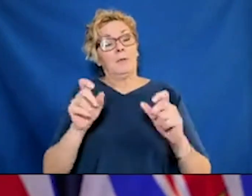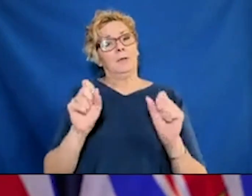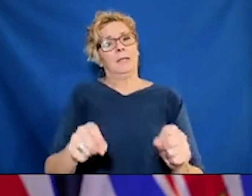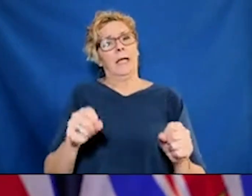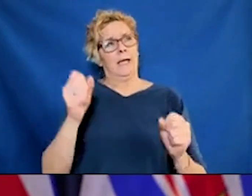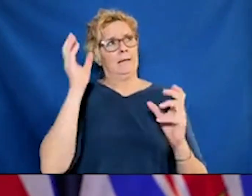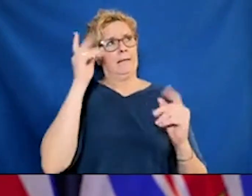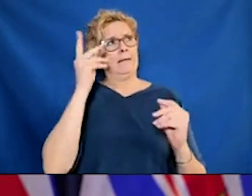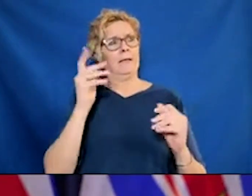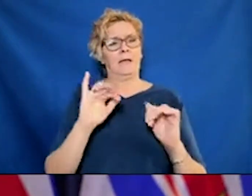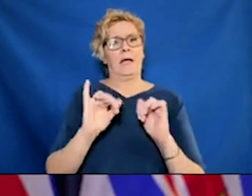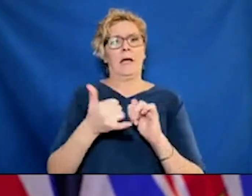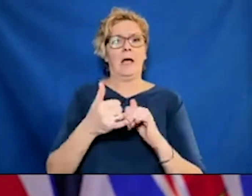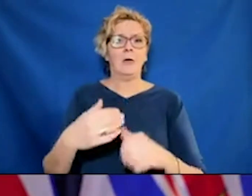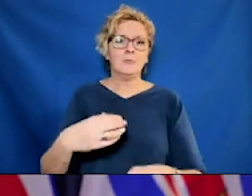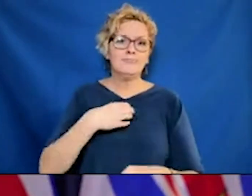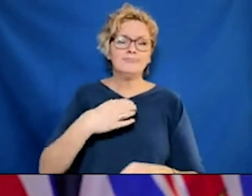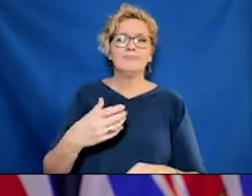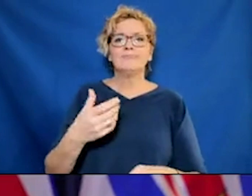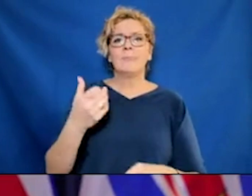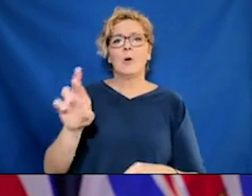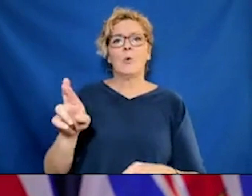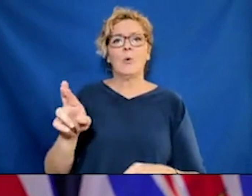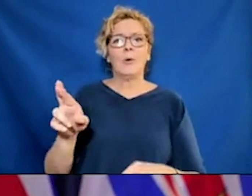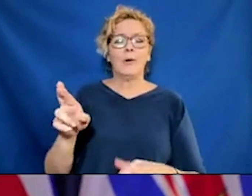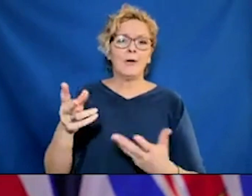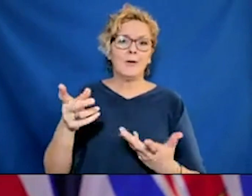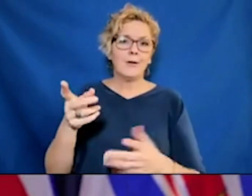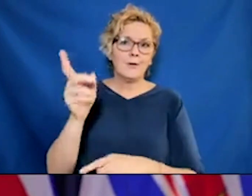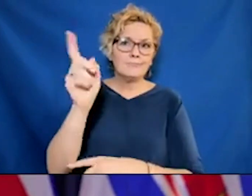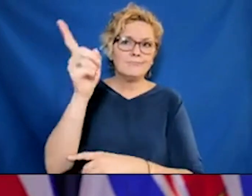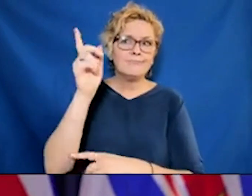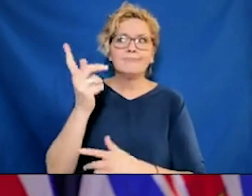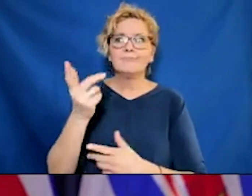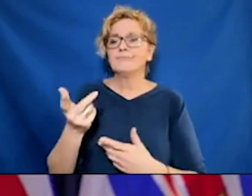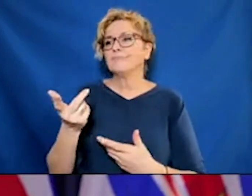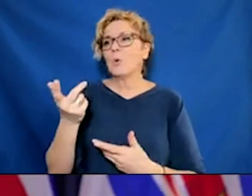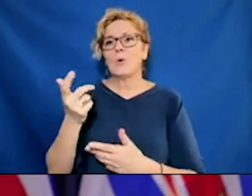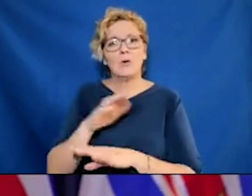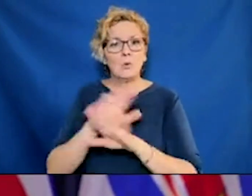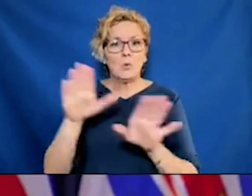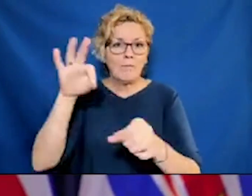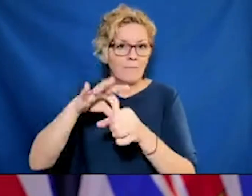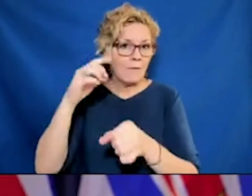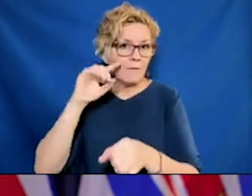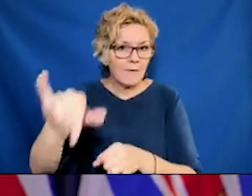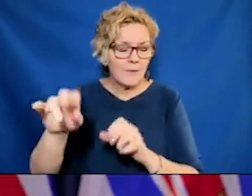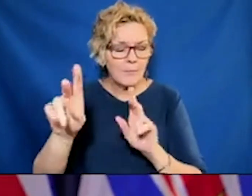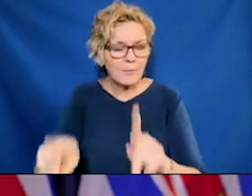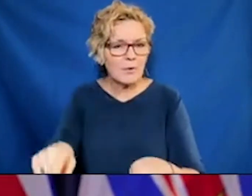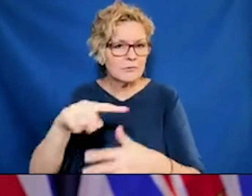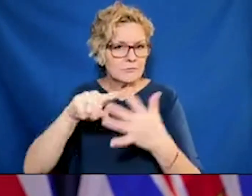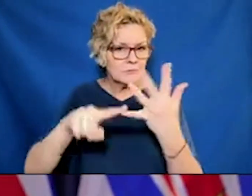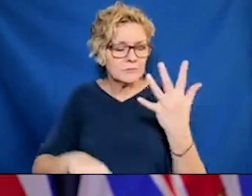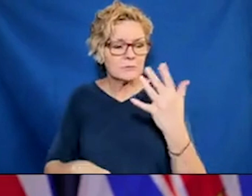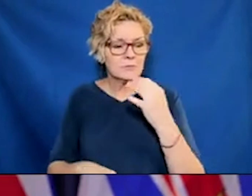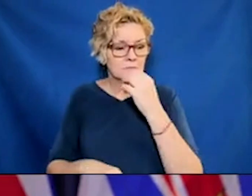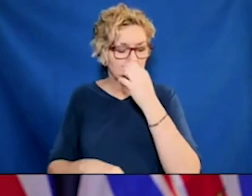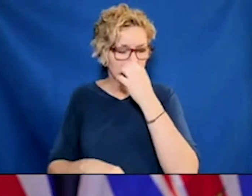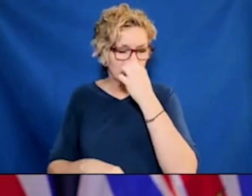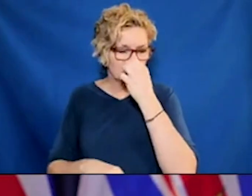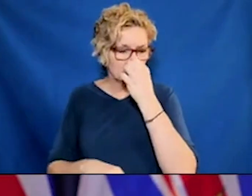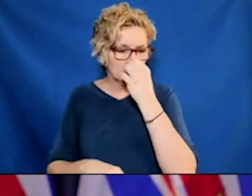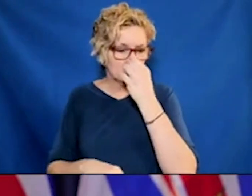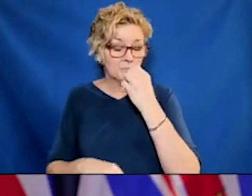essential and what's non-essential, I think for most people, is pretty clear. And so my message to everybody